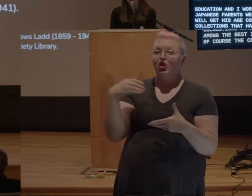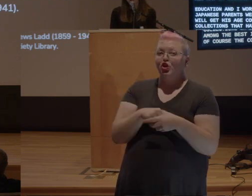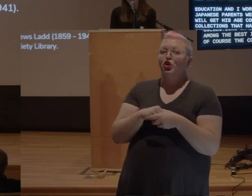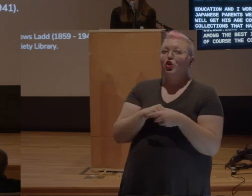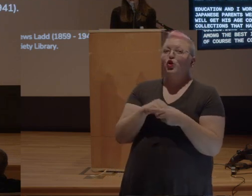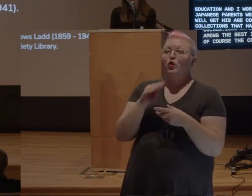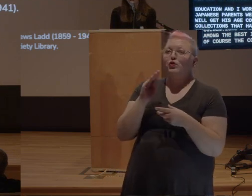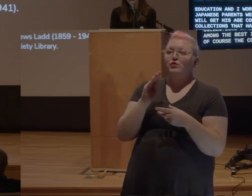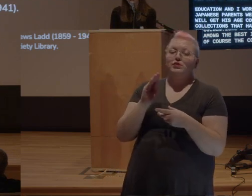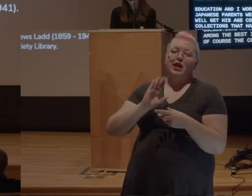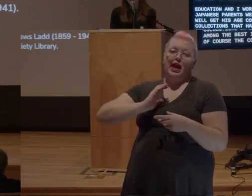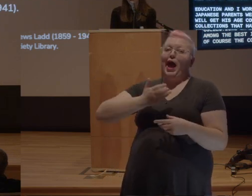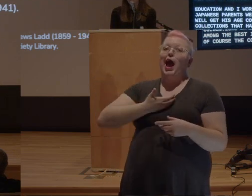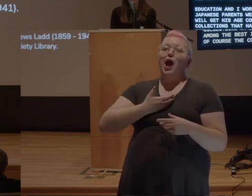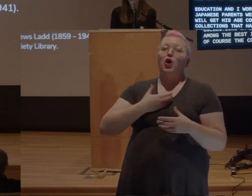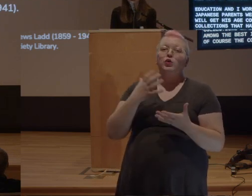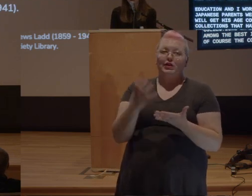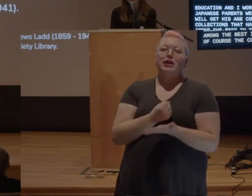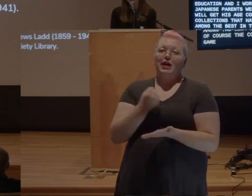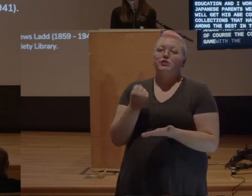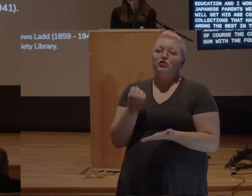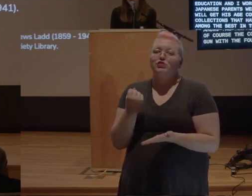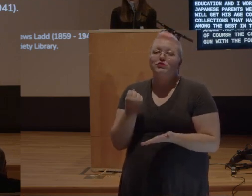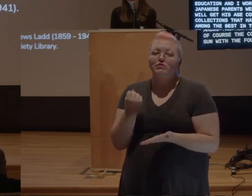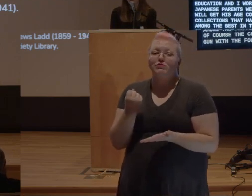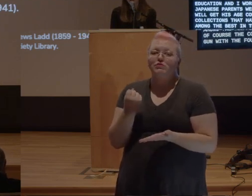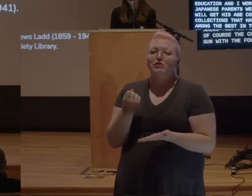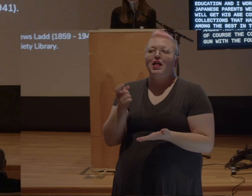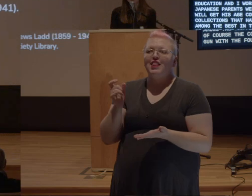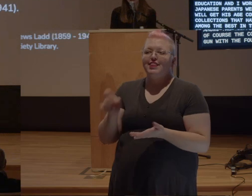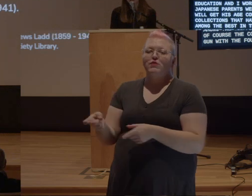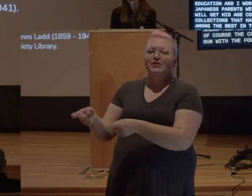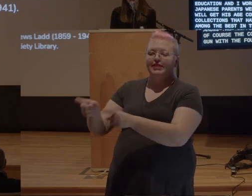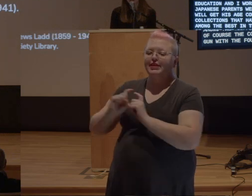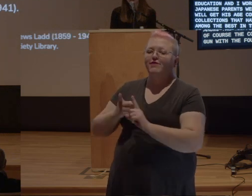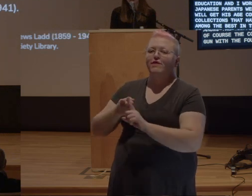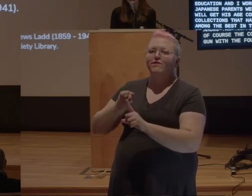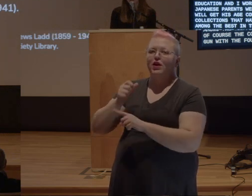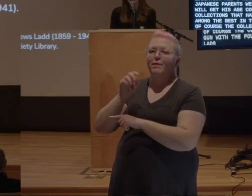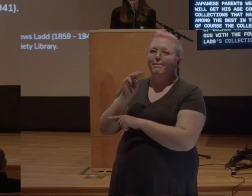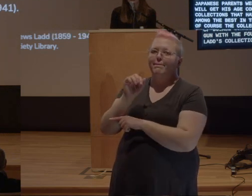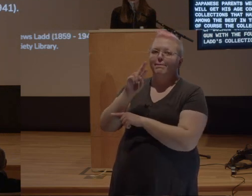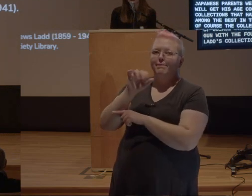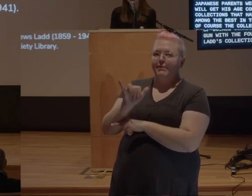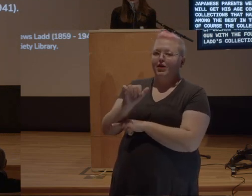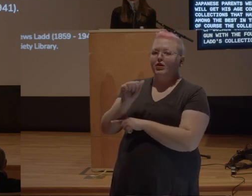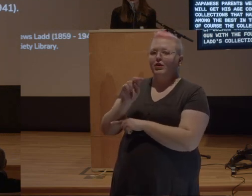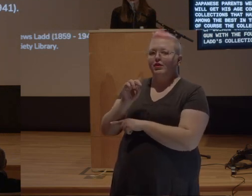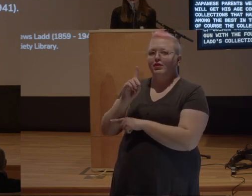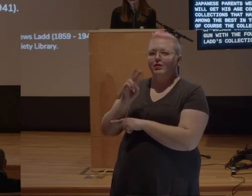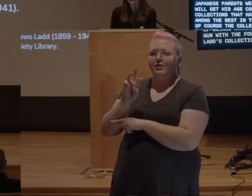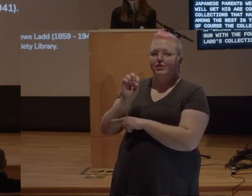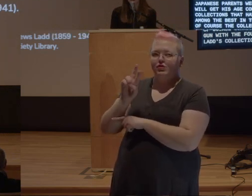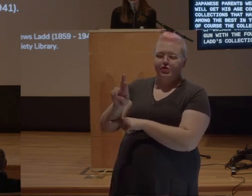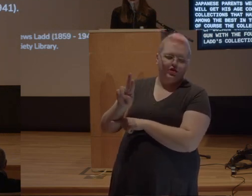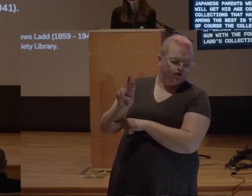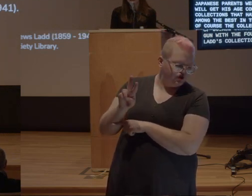very own museum, begun with the foundational gift of Mary Andrew Ladd's collection of 800